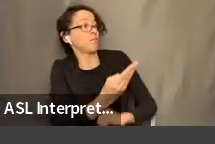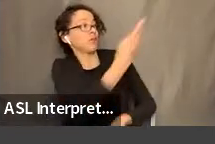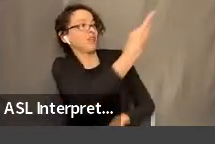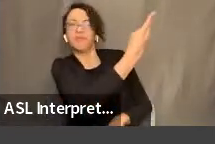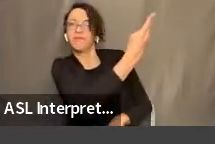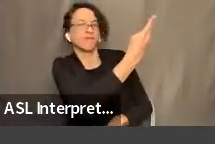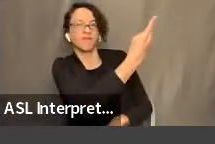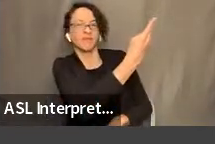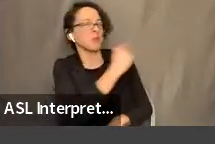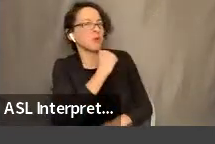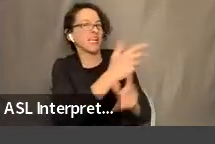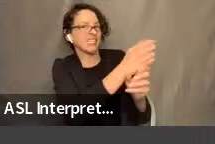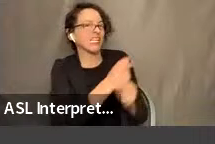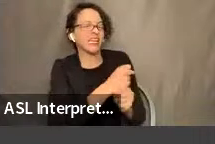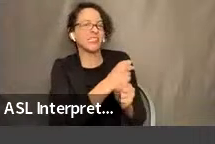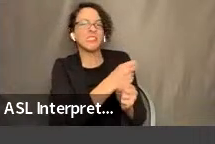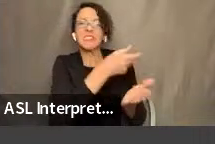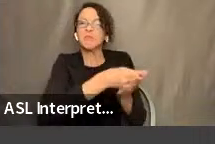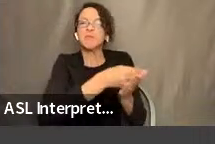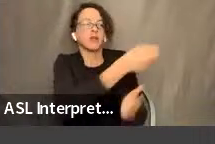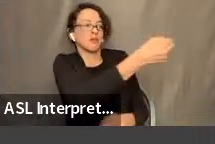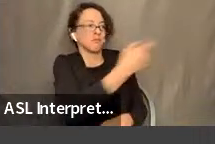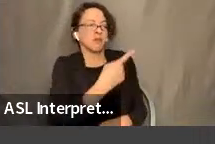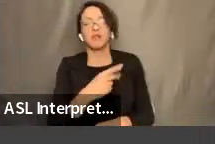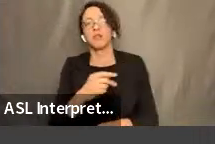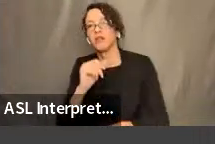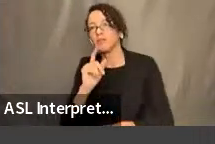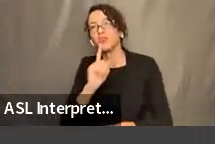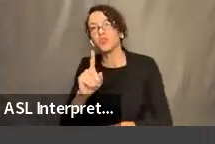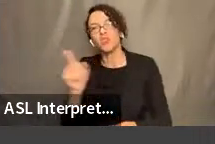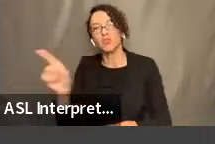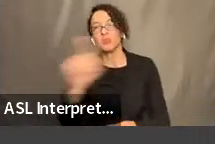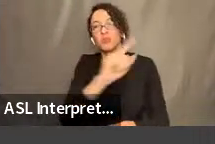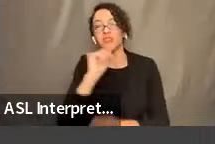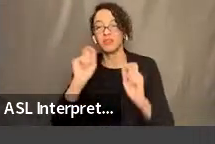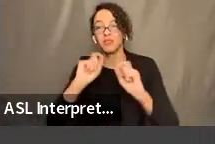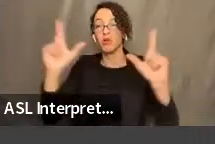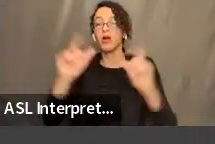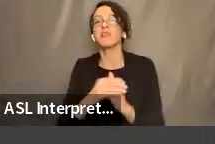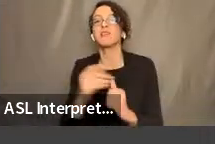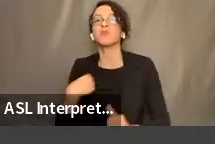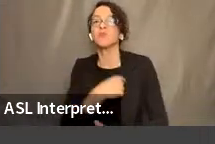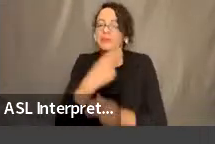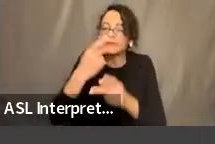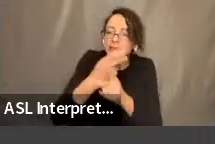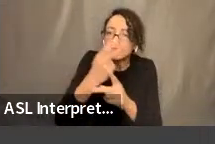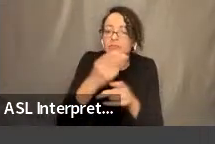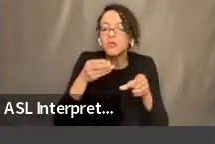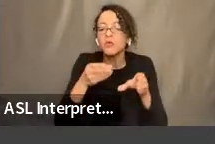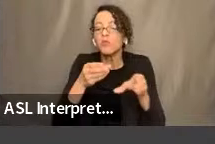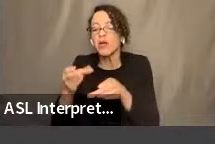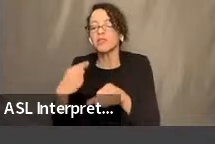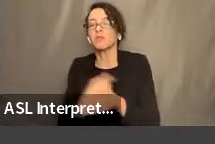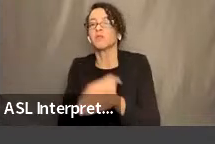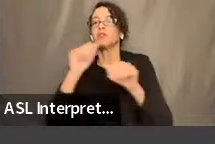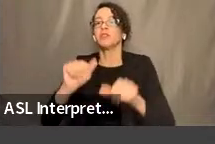we're trying to figure out ways where we can work around the